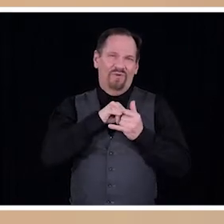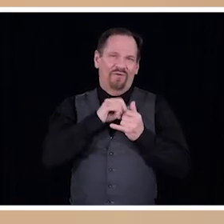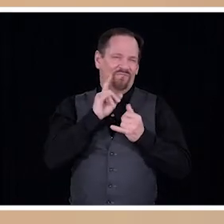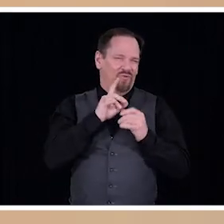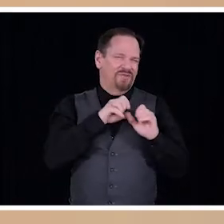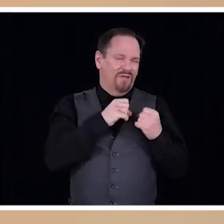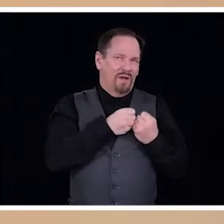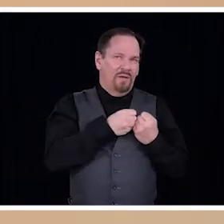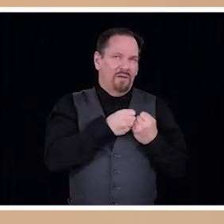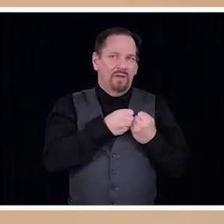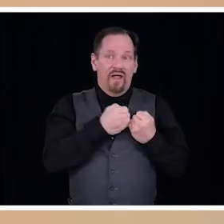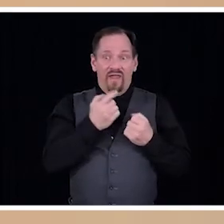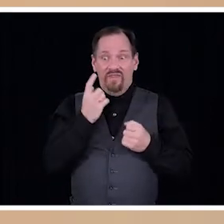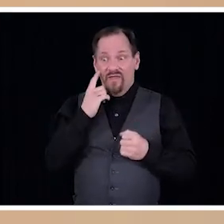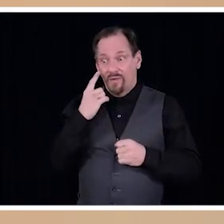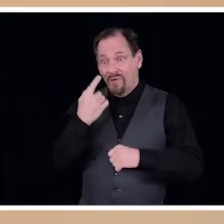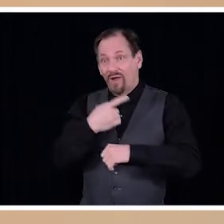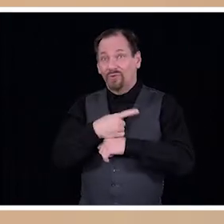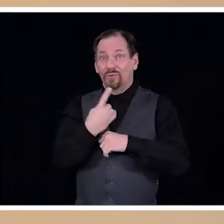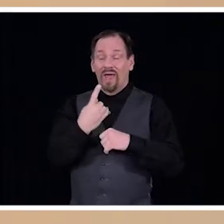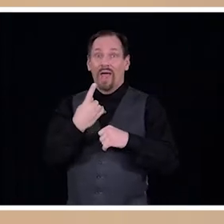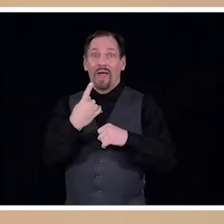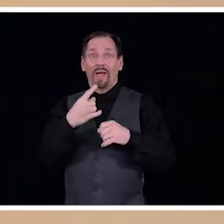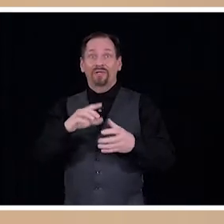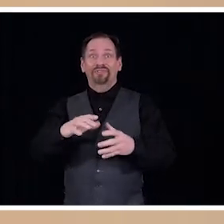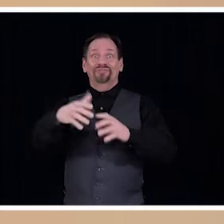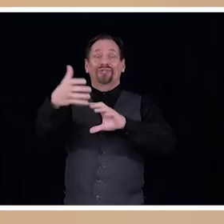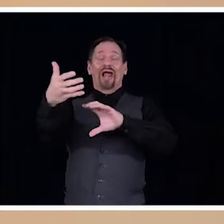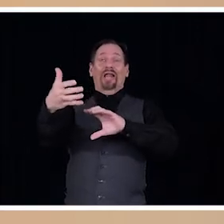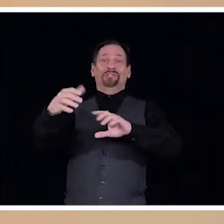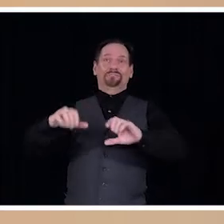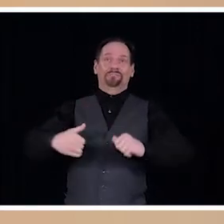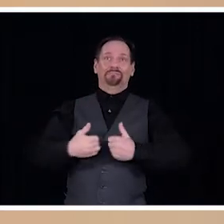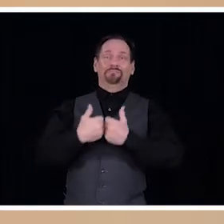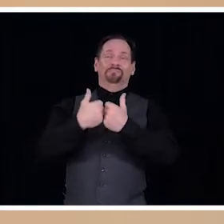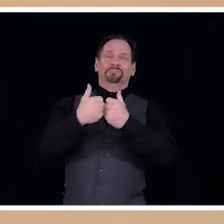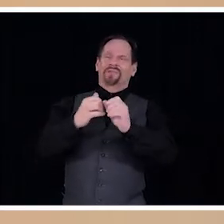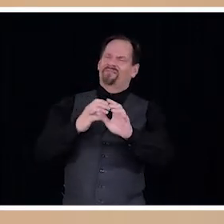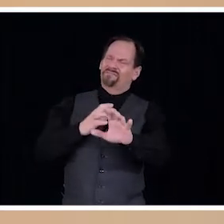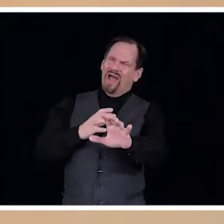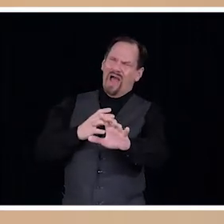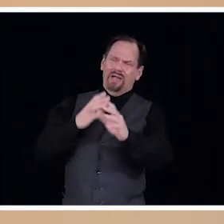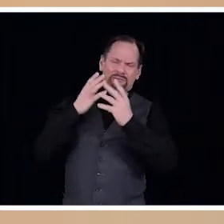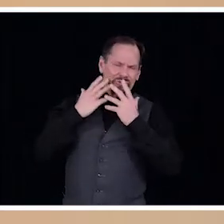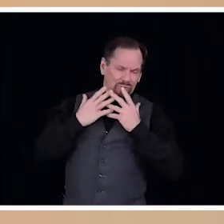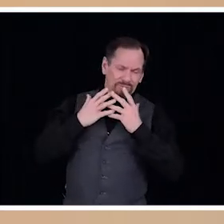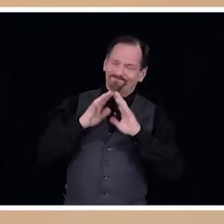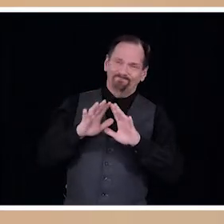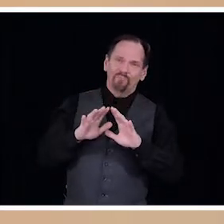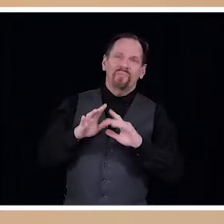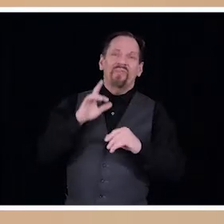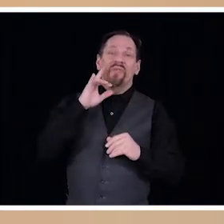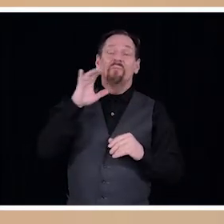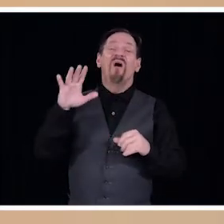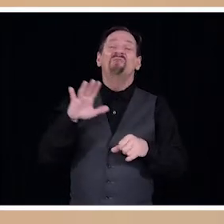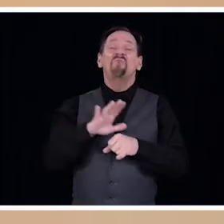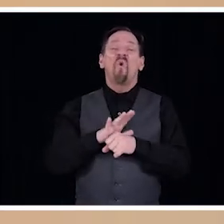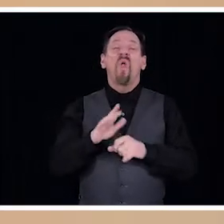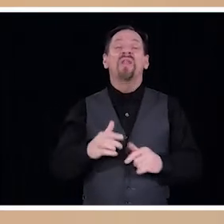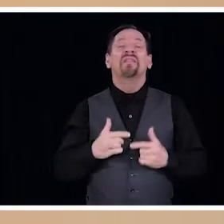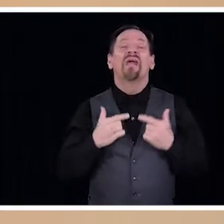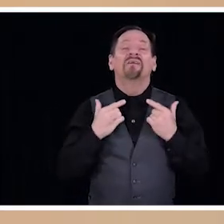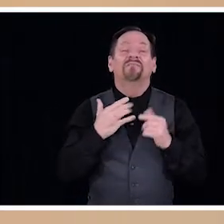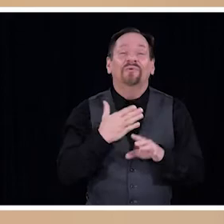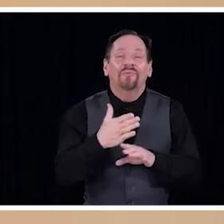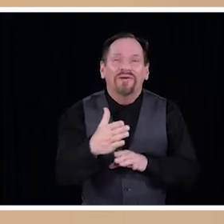today. Think of the rest of your career. And it won't be enough for you to do well. You must do good. To